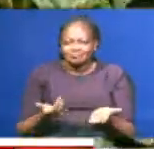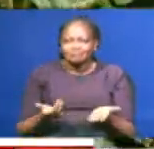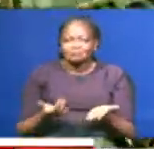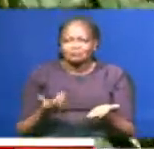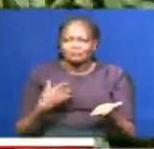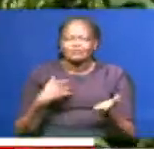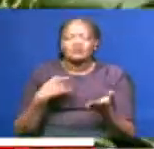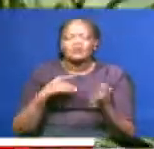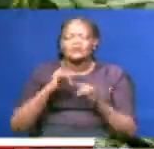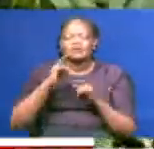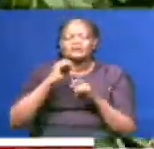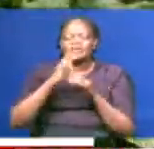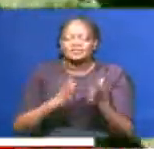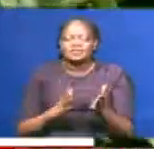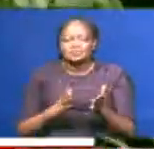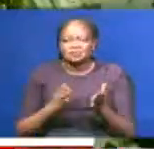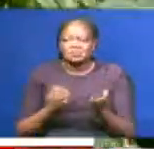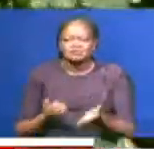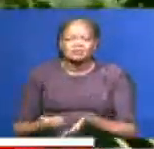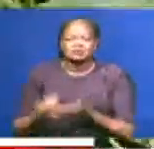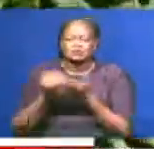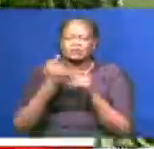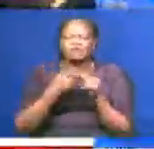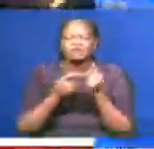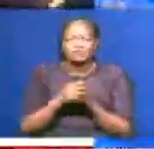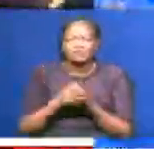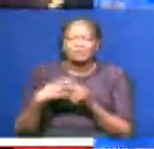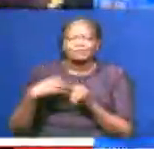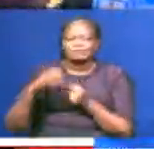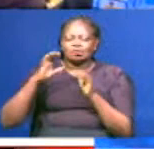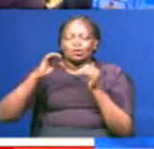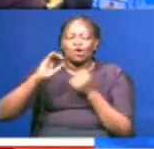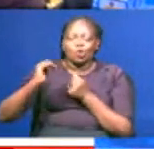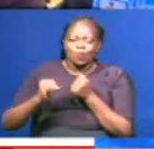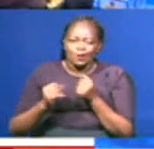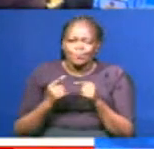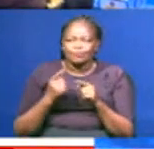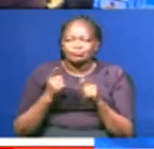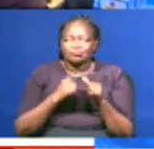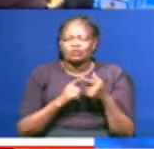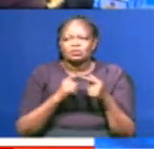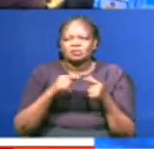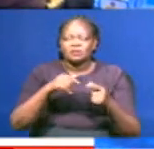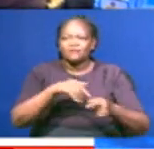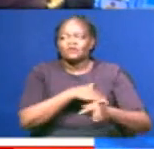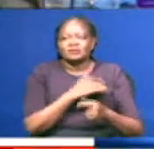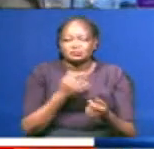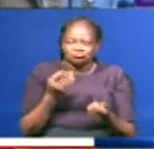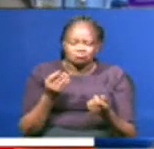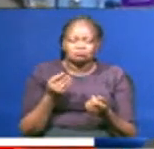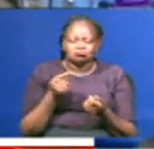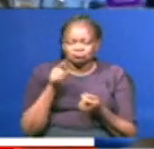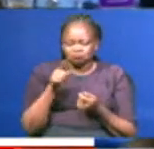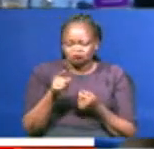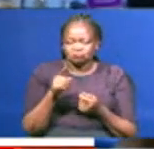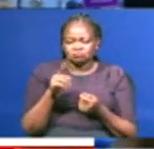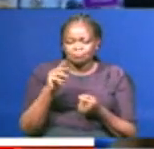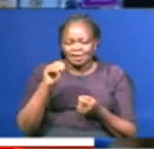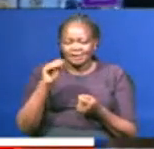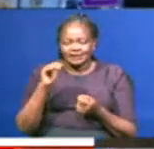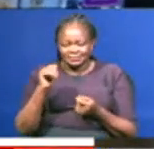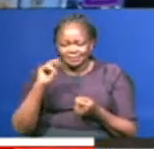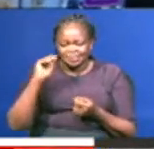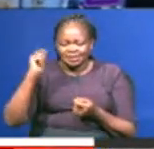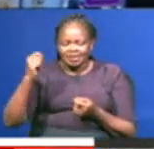investors keen in harvesting returns from the rich agricultural county. Barichok, who was the chief guest at the Malaysia-Kenya Business Forum, says it was